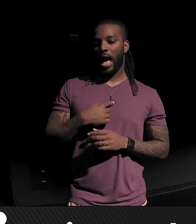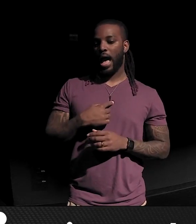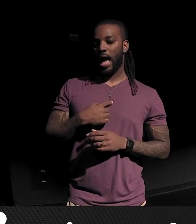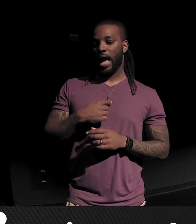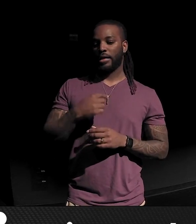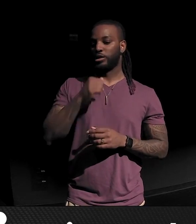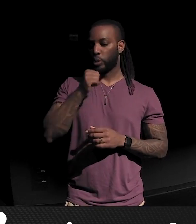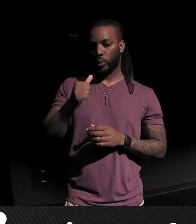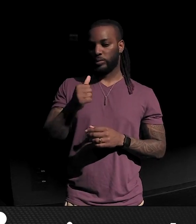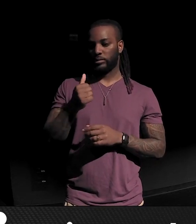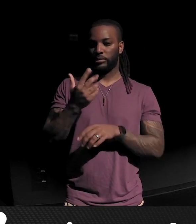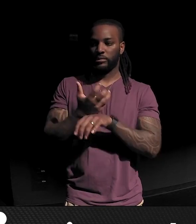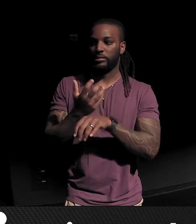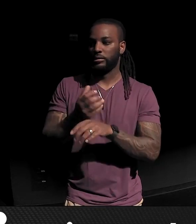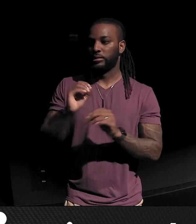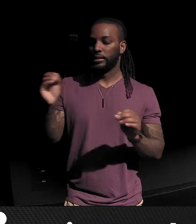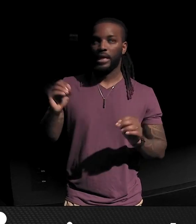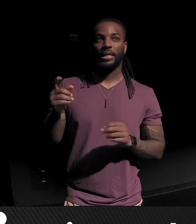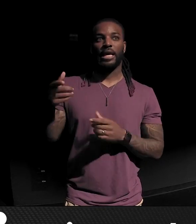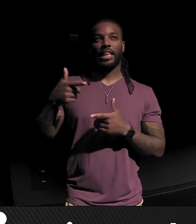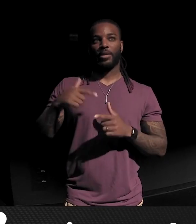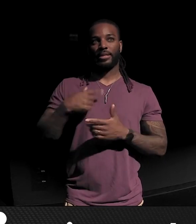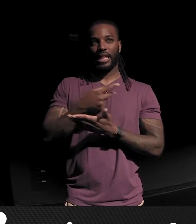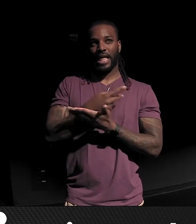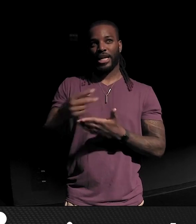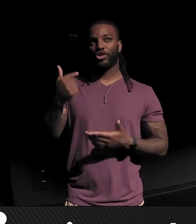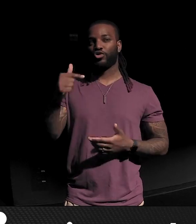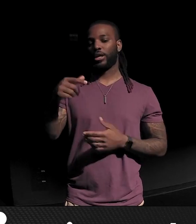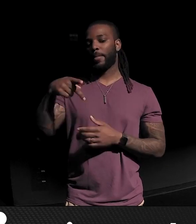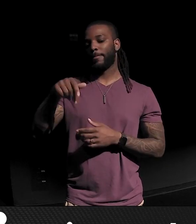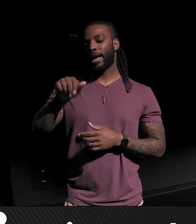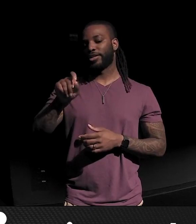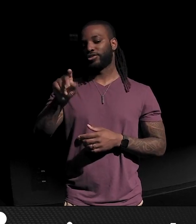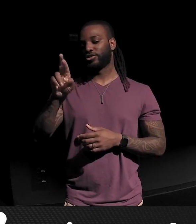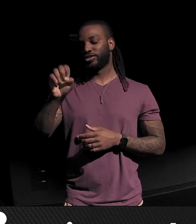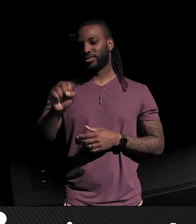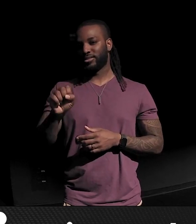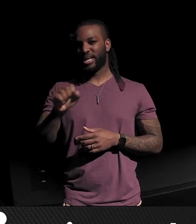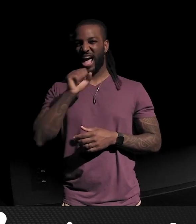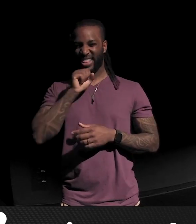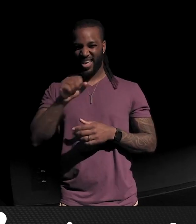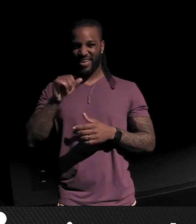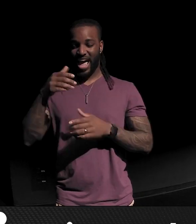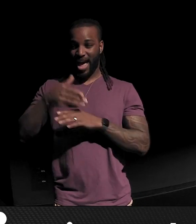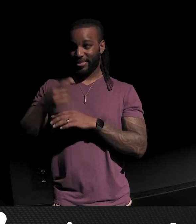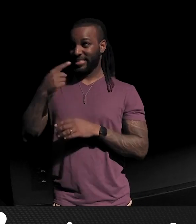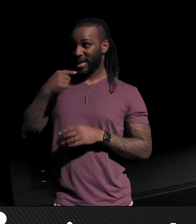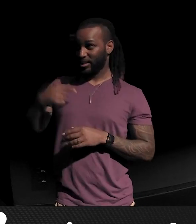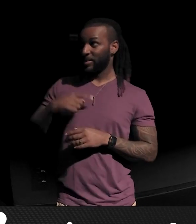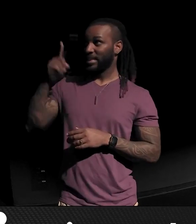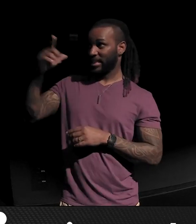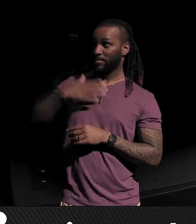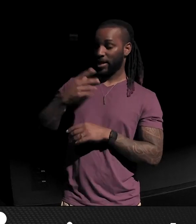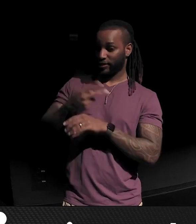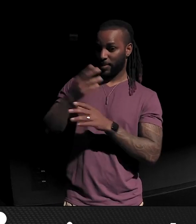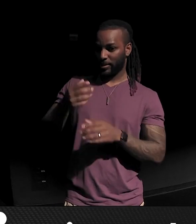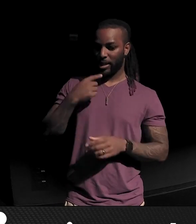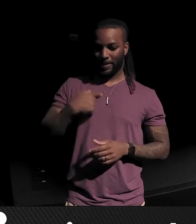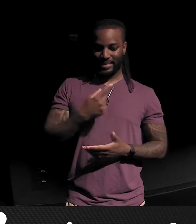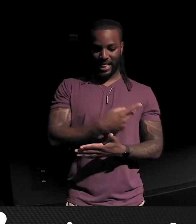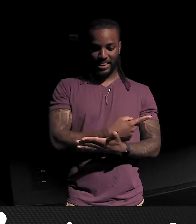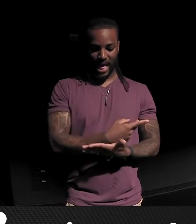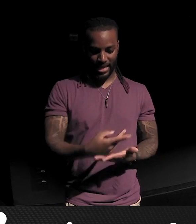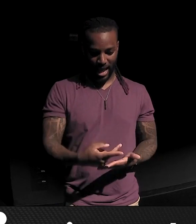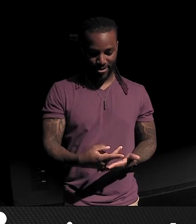me lie down in green pastures. I kind of love that the first thing the shepherd does after he tells me that he is my shepherd is tell me to lie down,